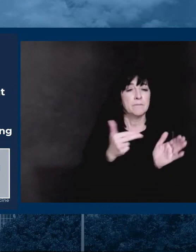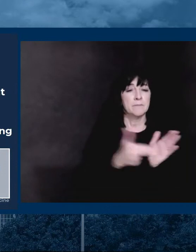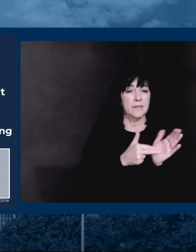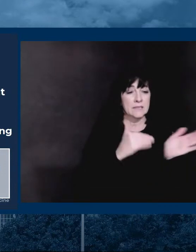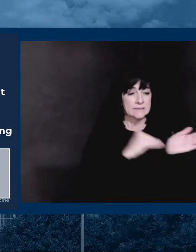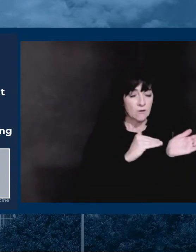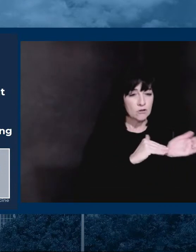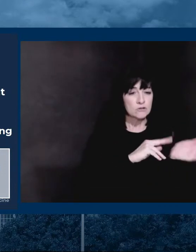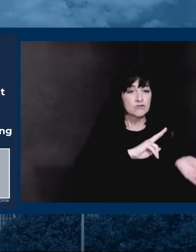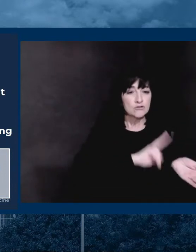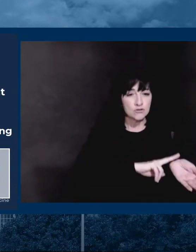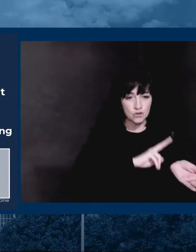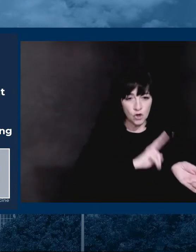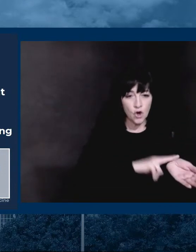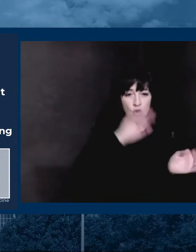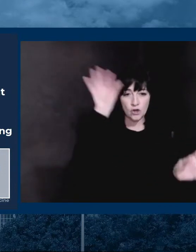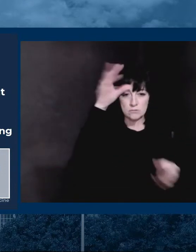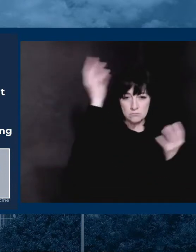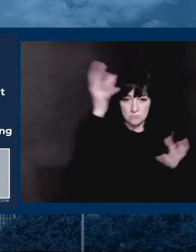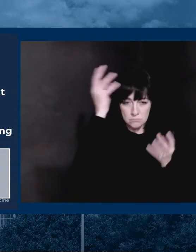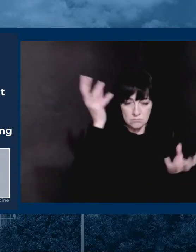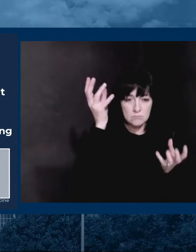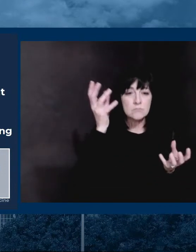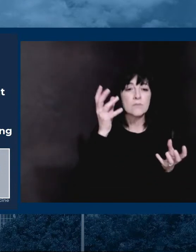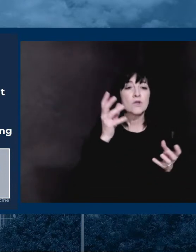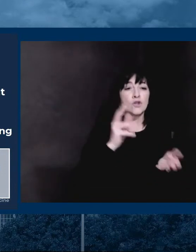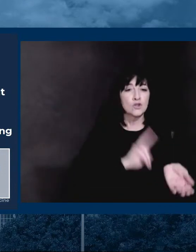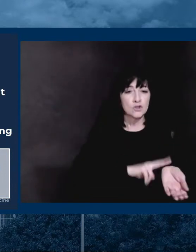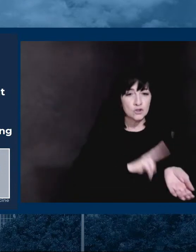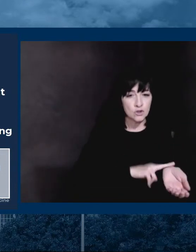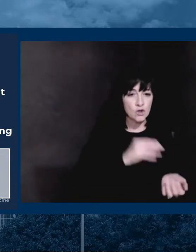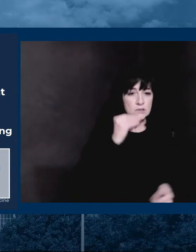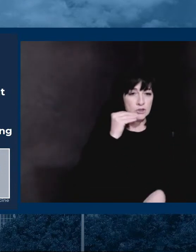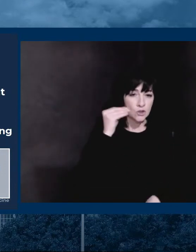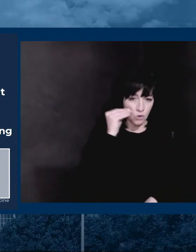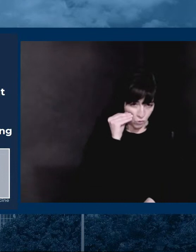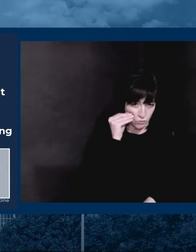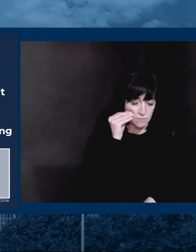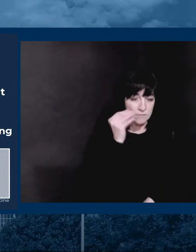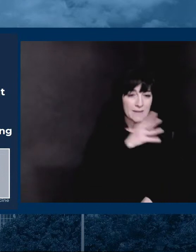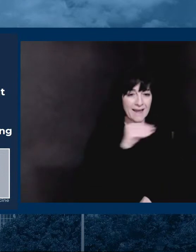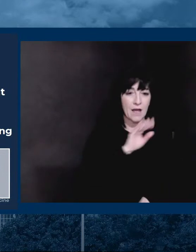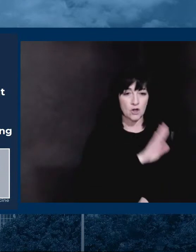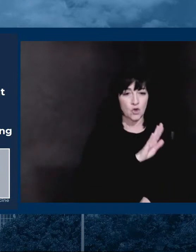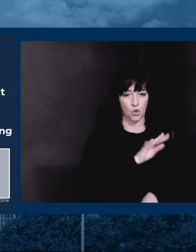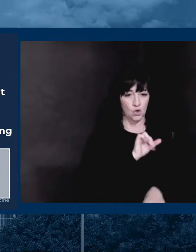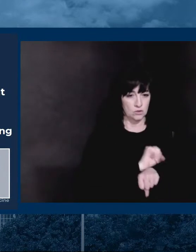medical care, and of course, long-term care residents and staff.